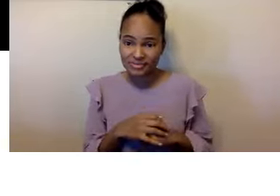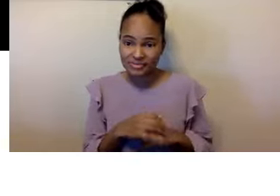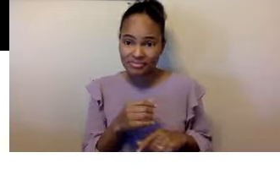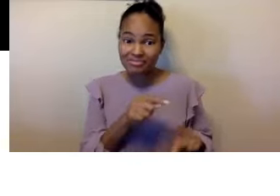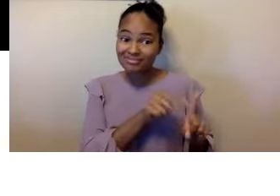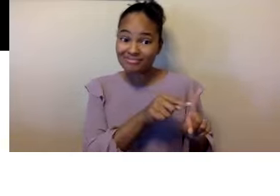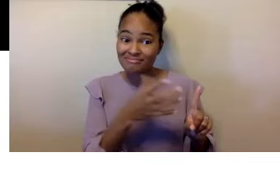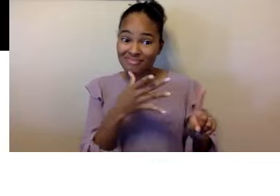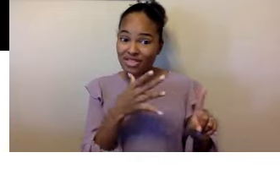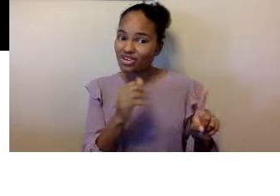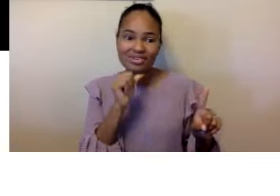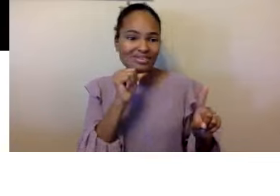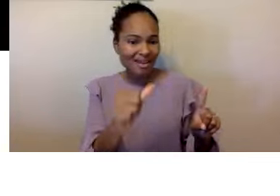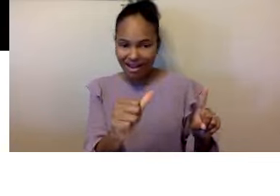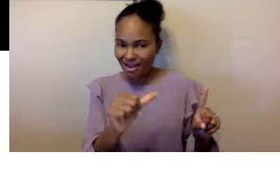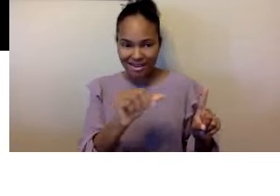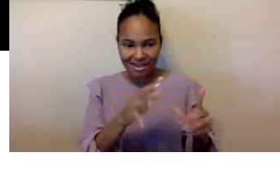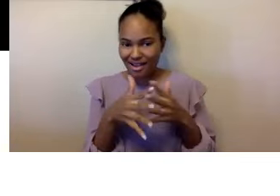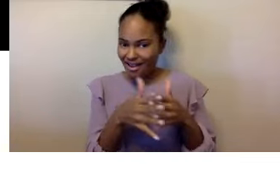African American.